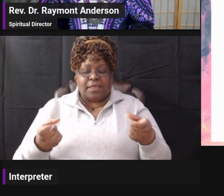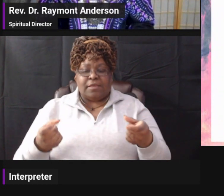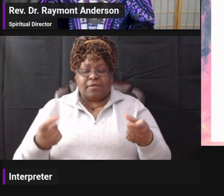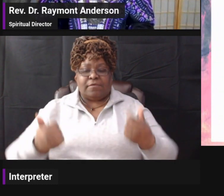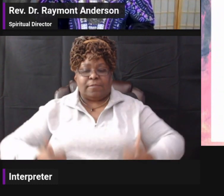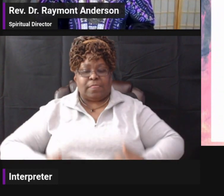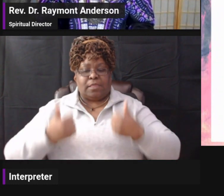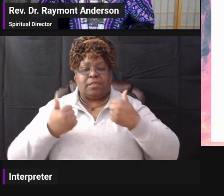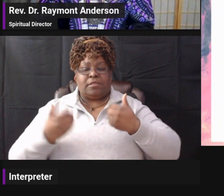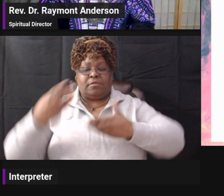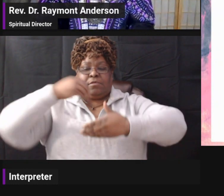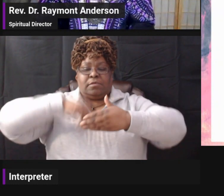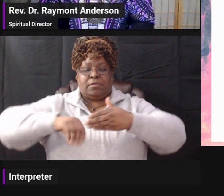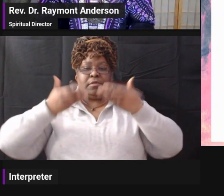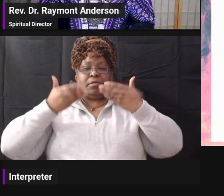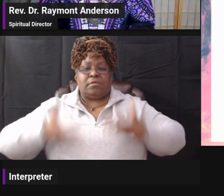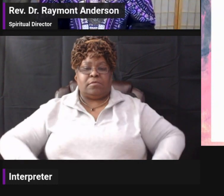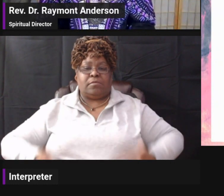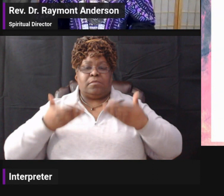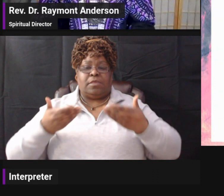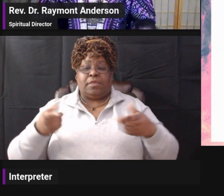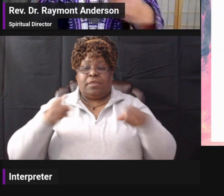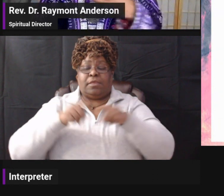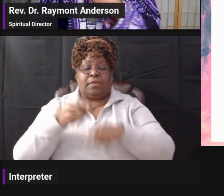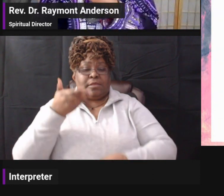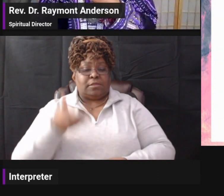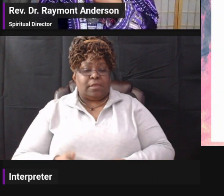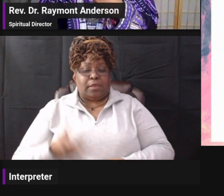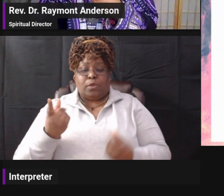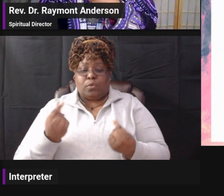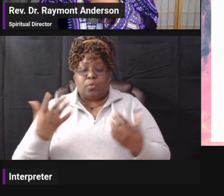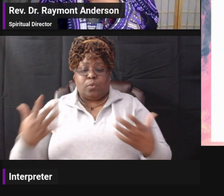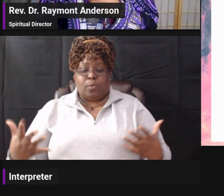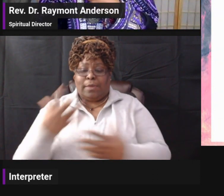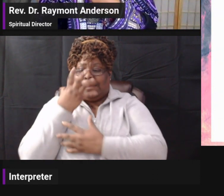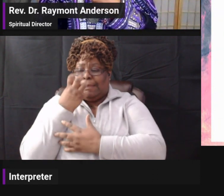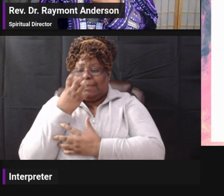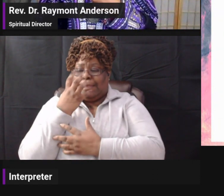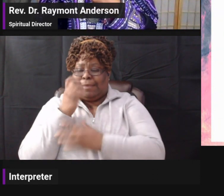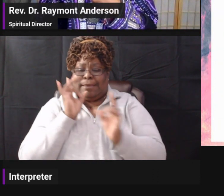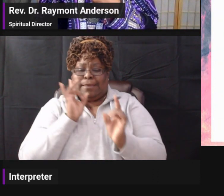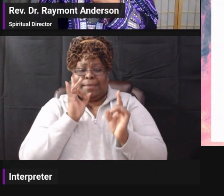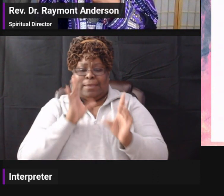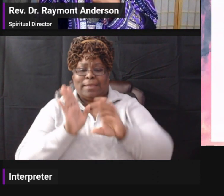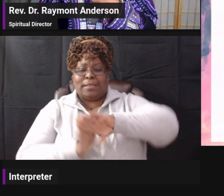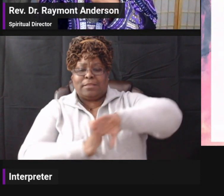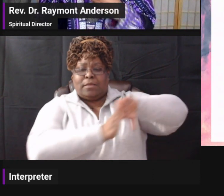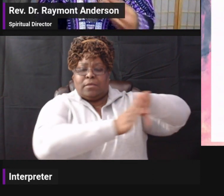gives, and exists in me. As I eliminate anger